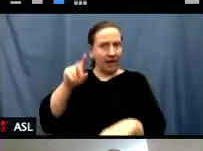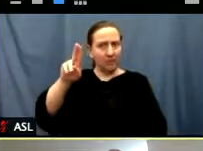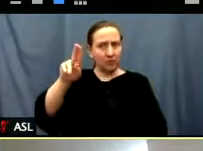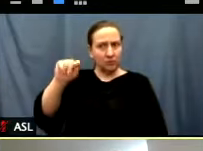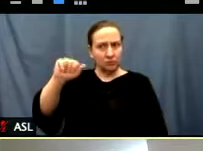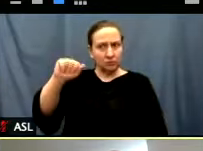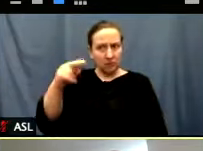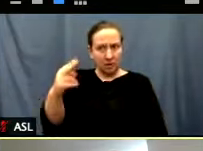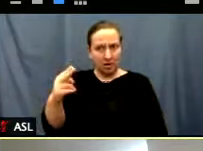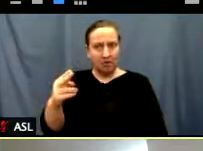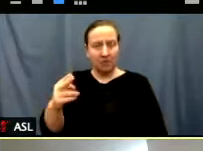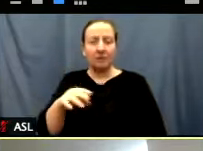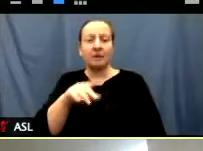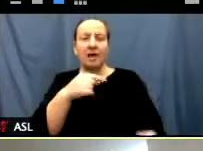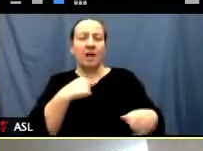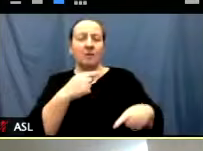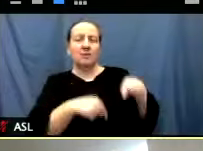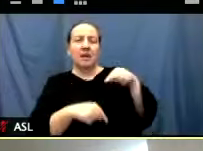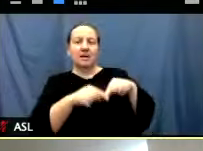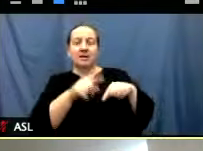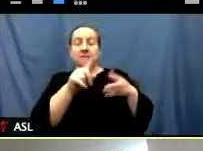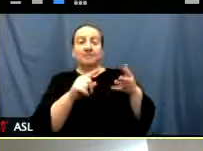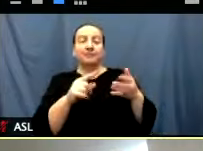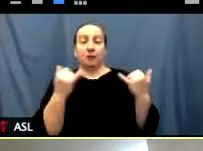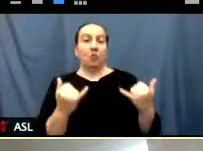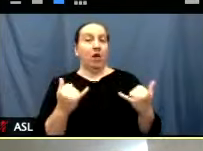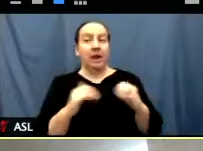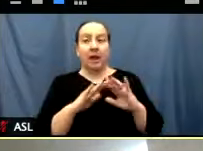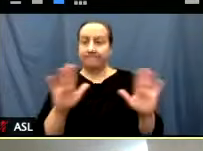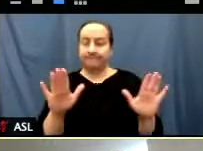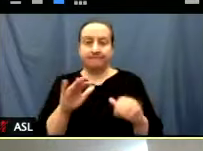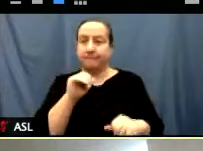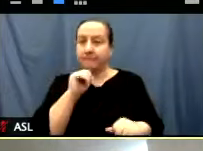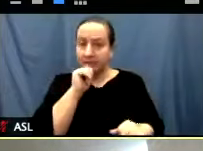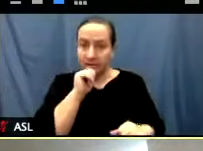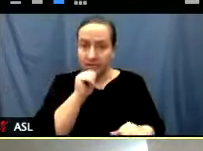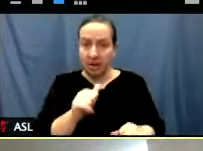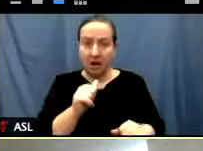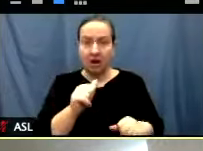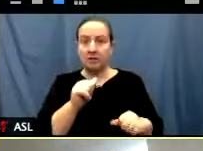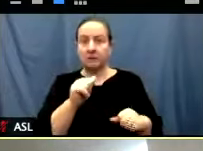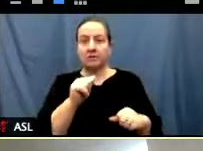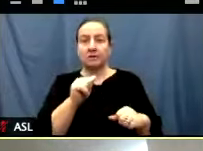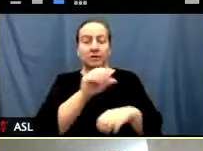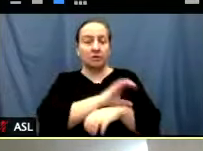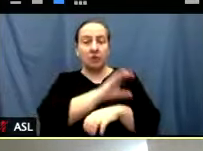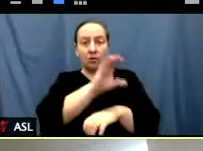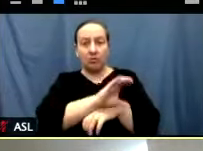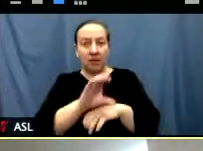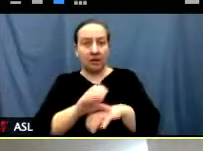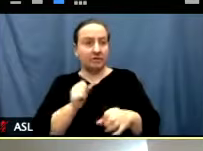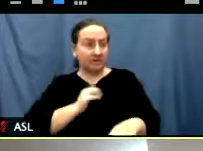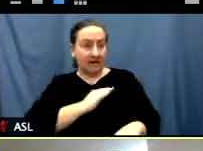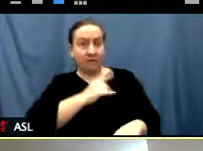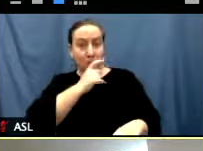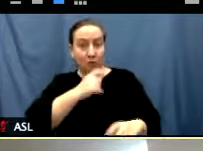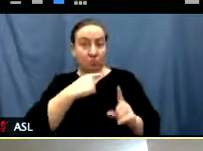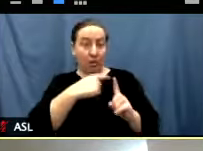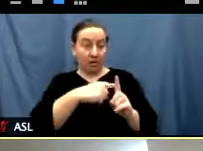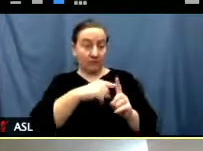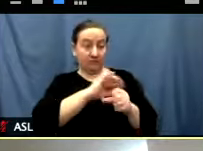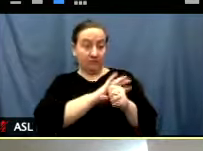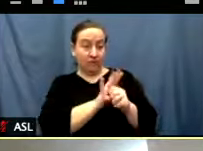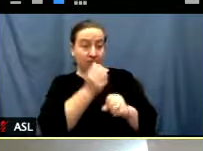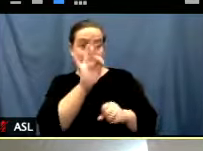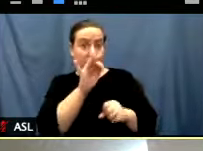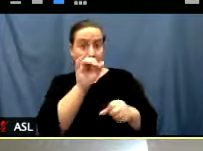I will work backwards. At this point, we are not having Colorado staff who test positive work in the